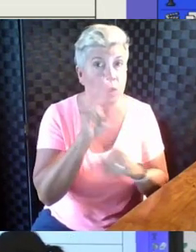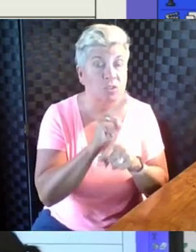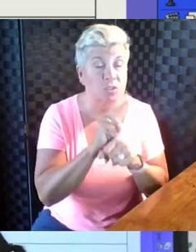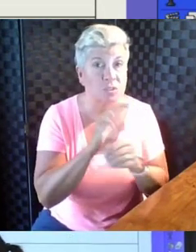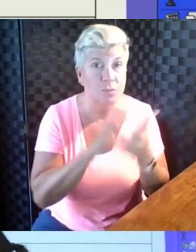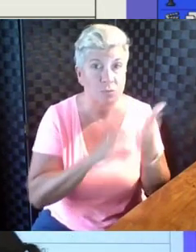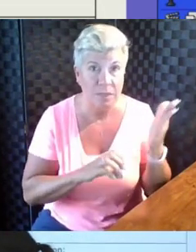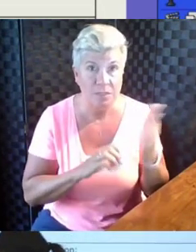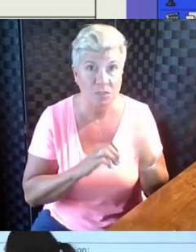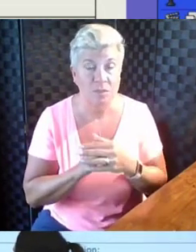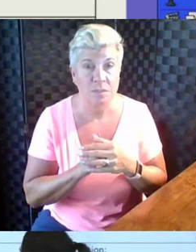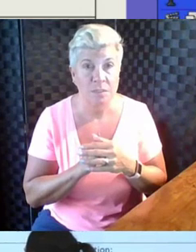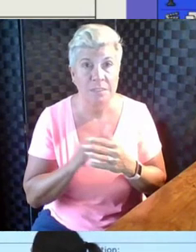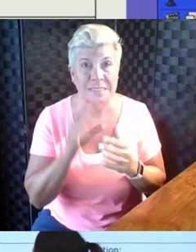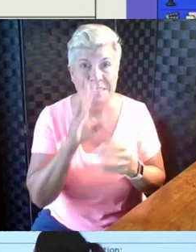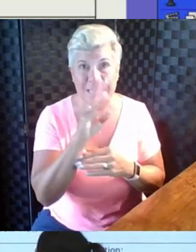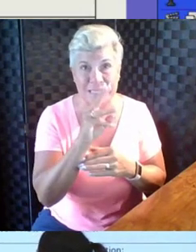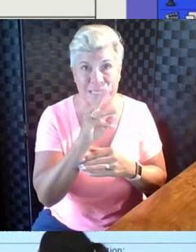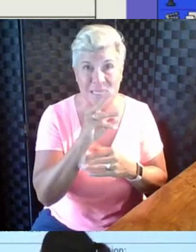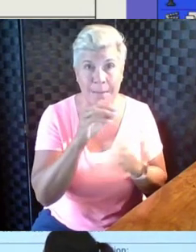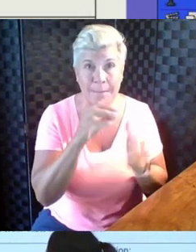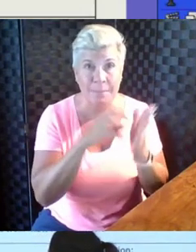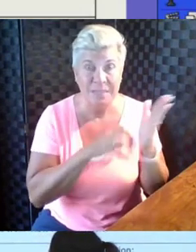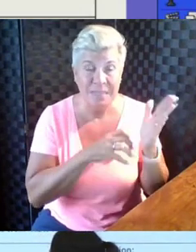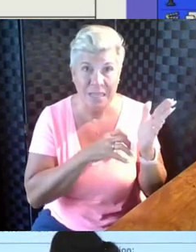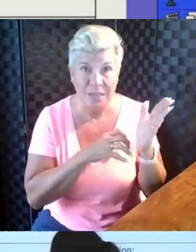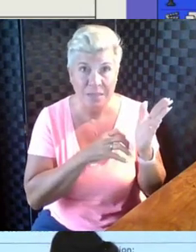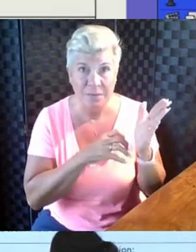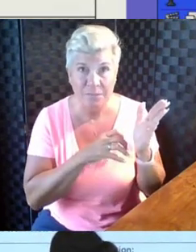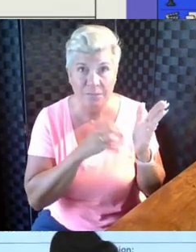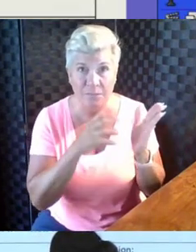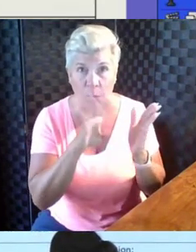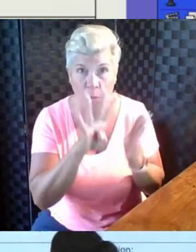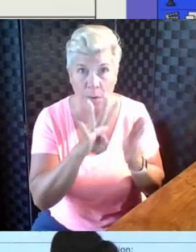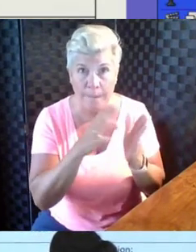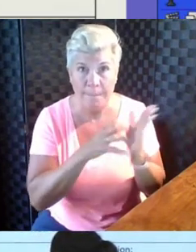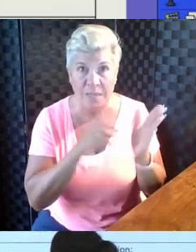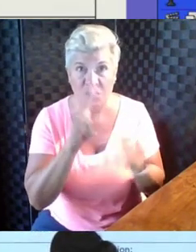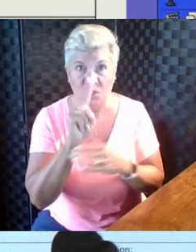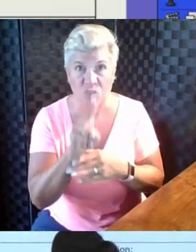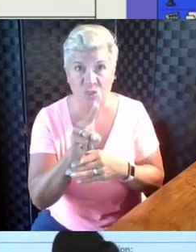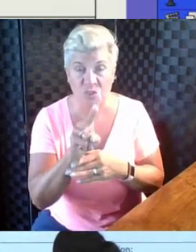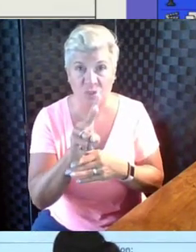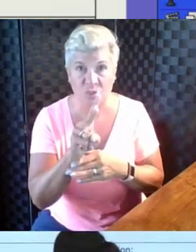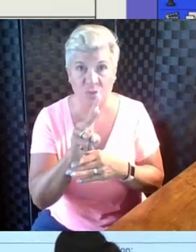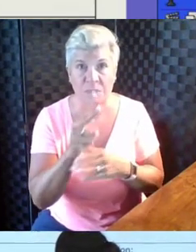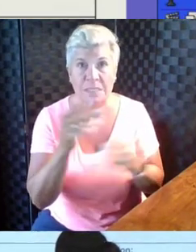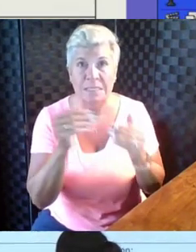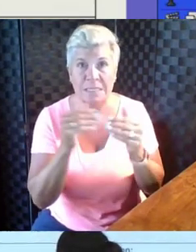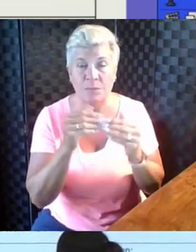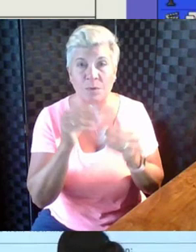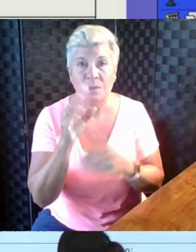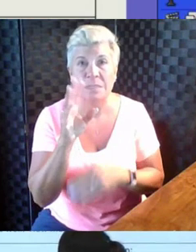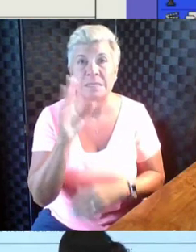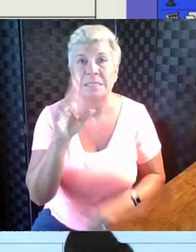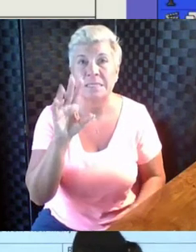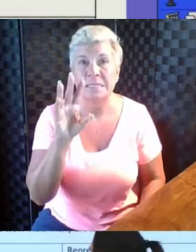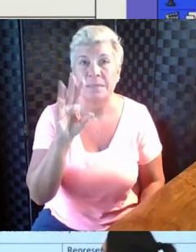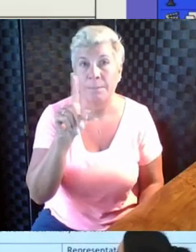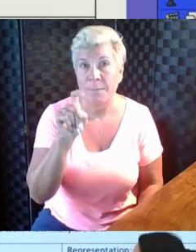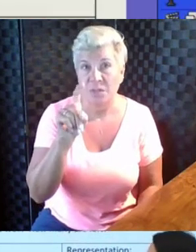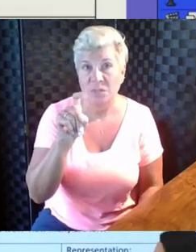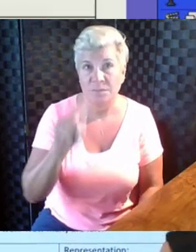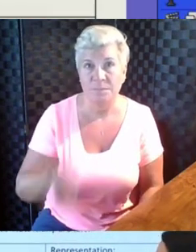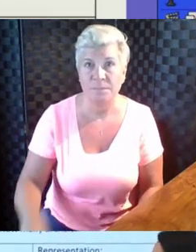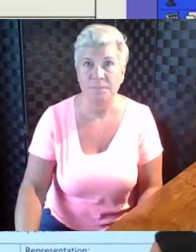use subtraction. 16 minus 4 minus 2, and that's going to leave us